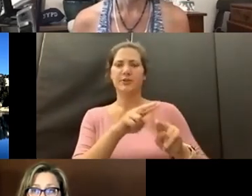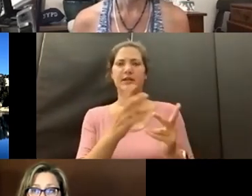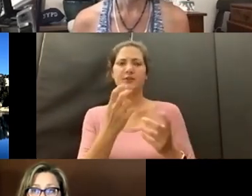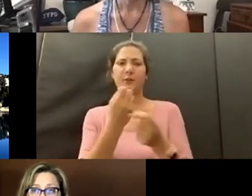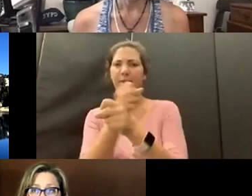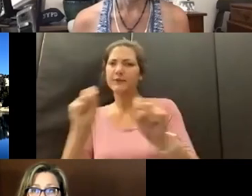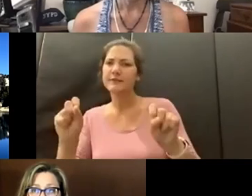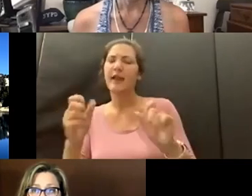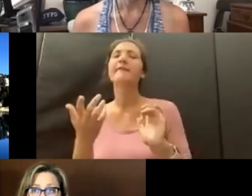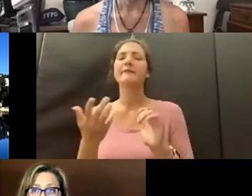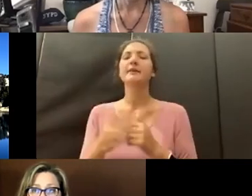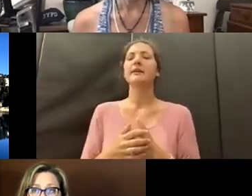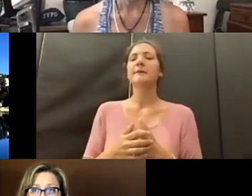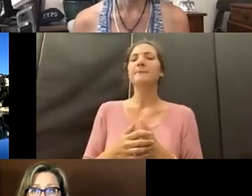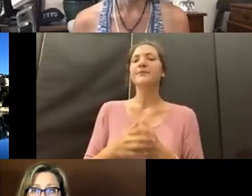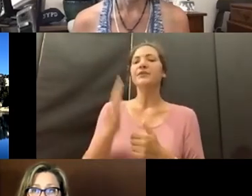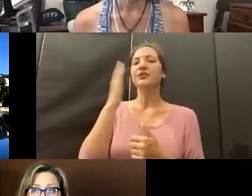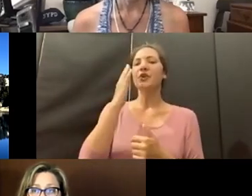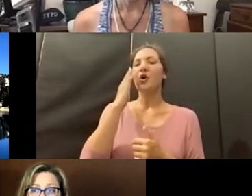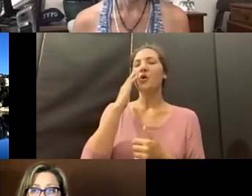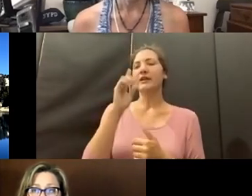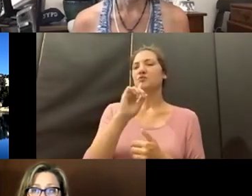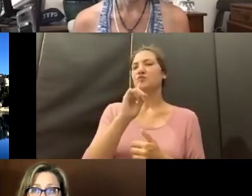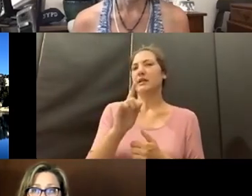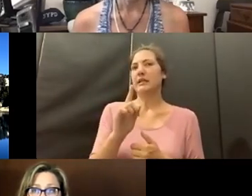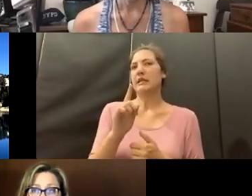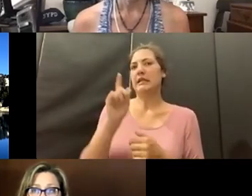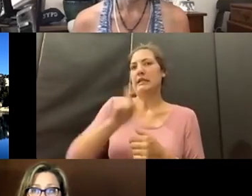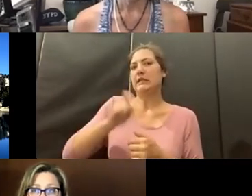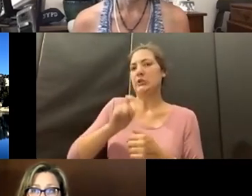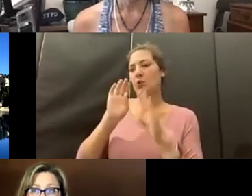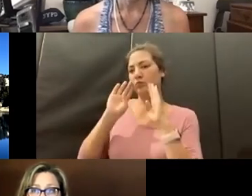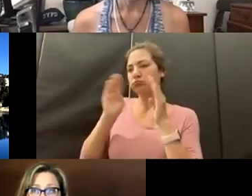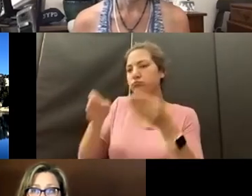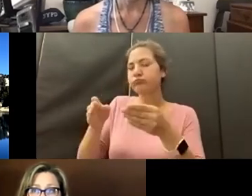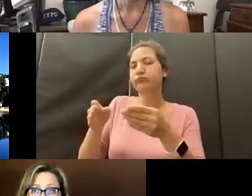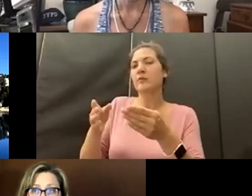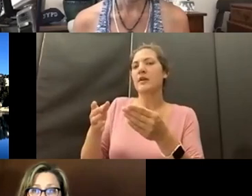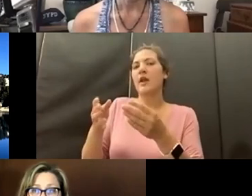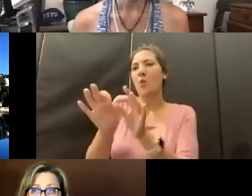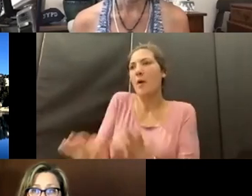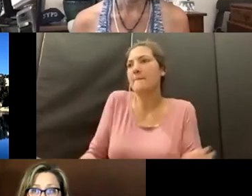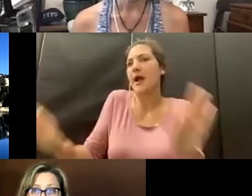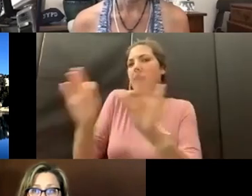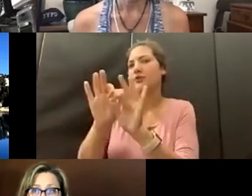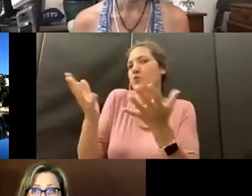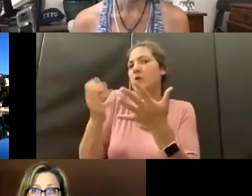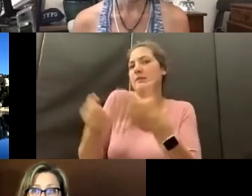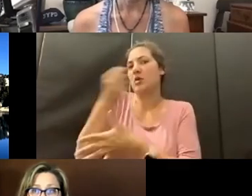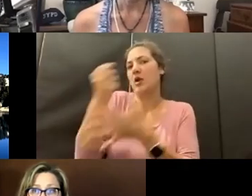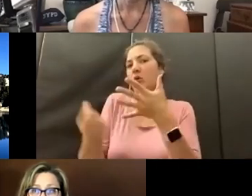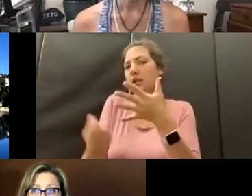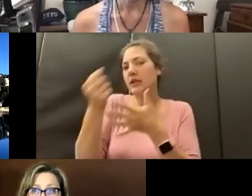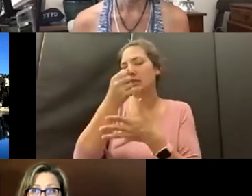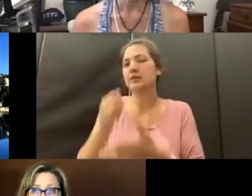that matters. We also give a nod to the reality of our rural counties, where